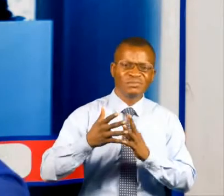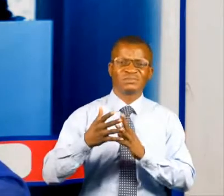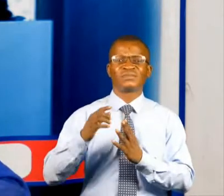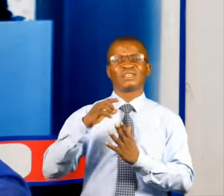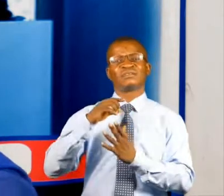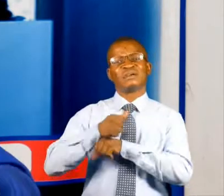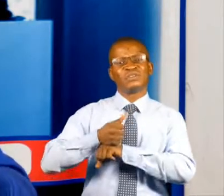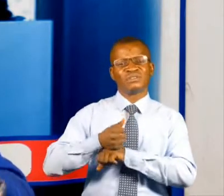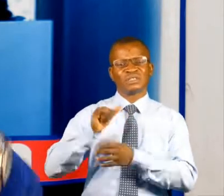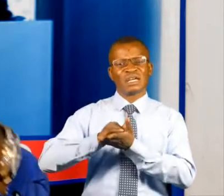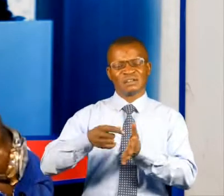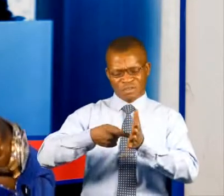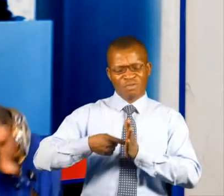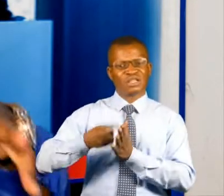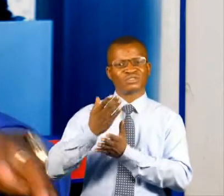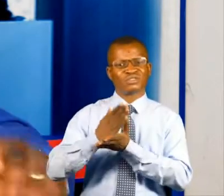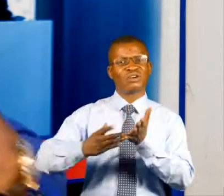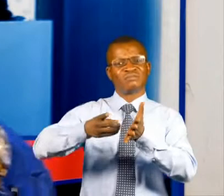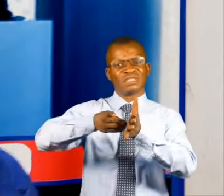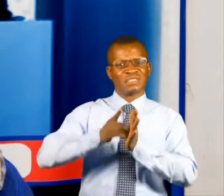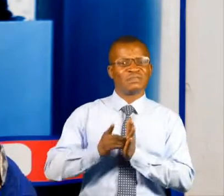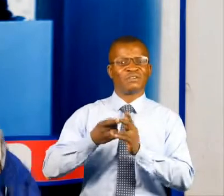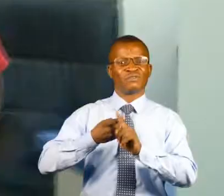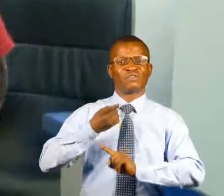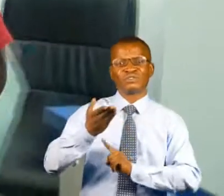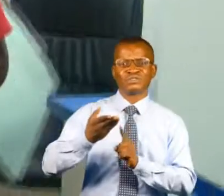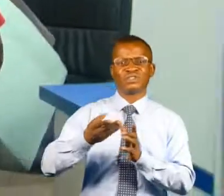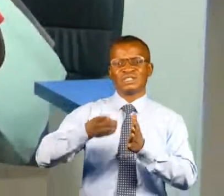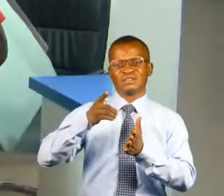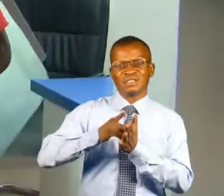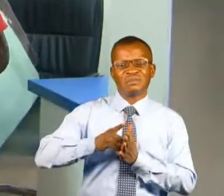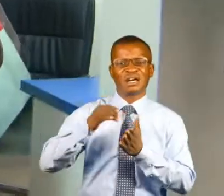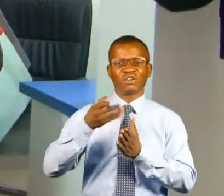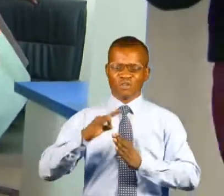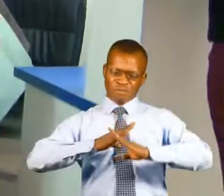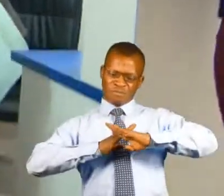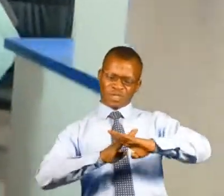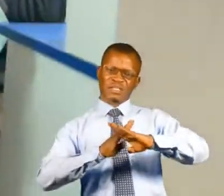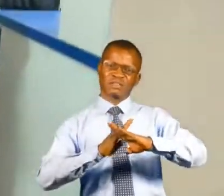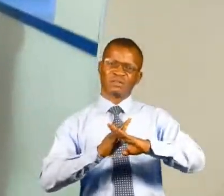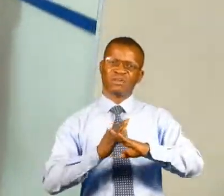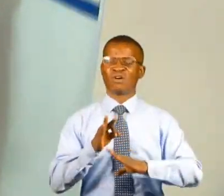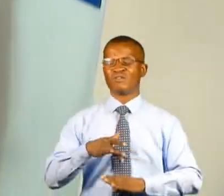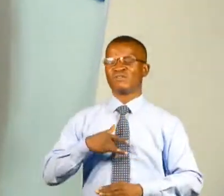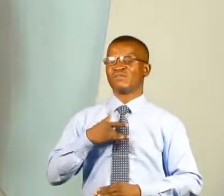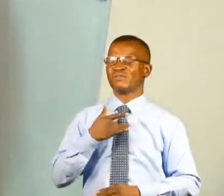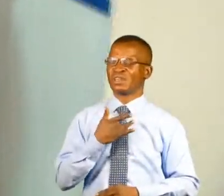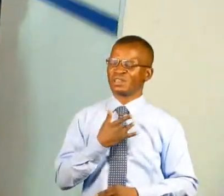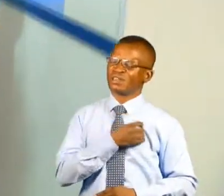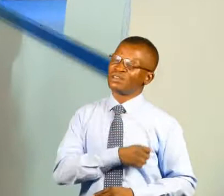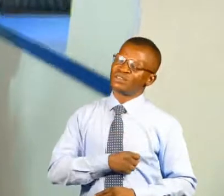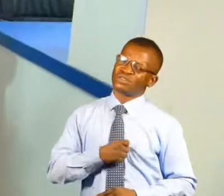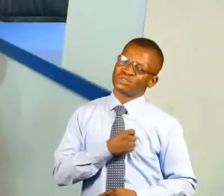that has been violated. So these things make certain demands from you. The demand that is made of you is a demand of protection, a demand